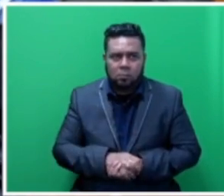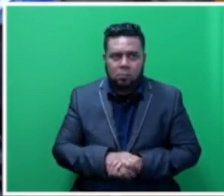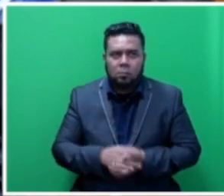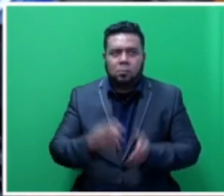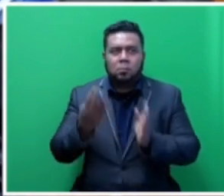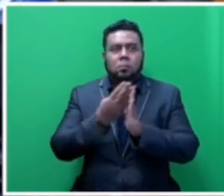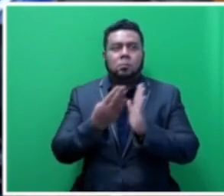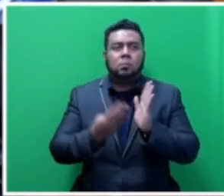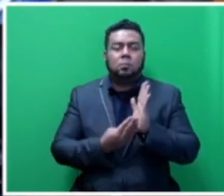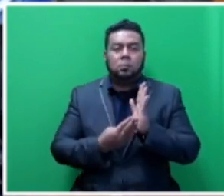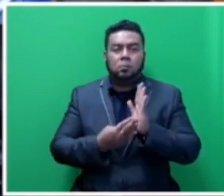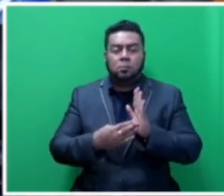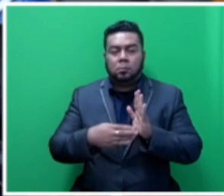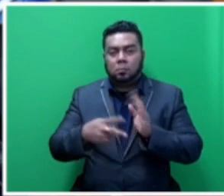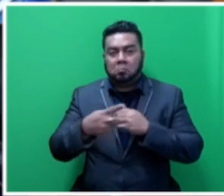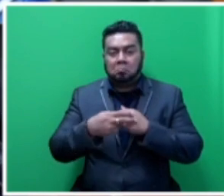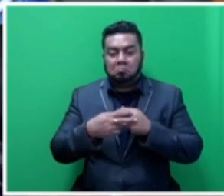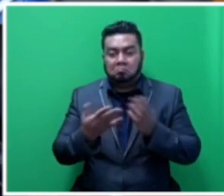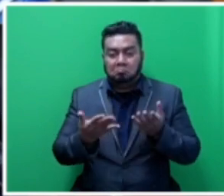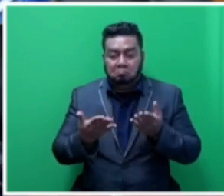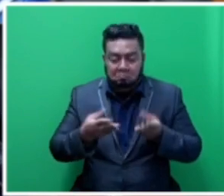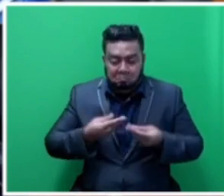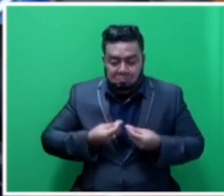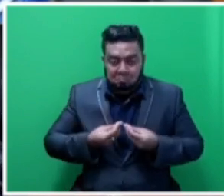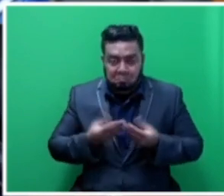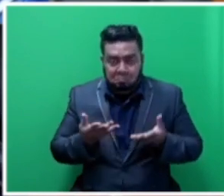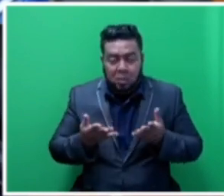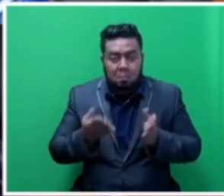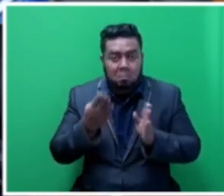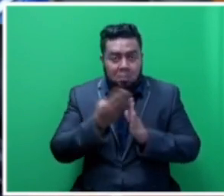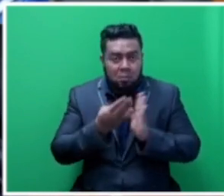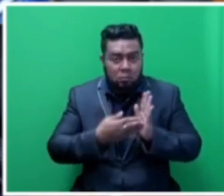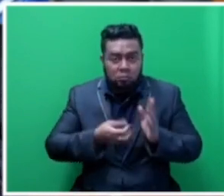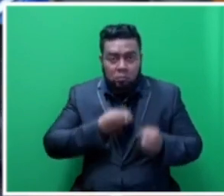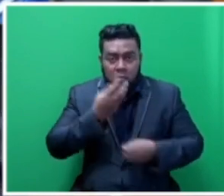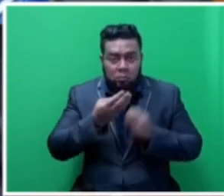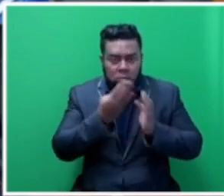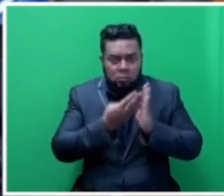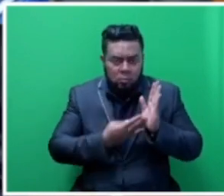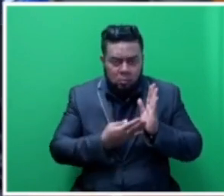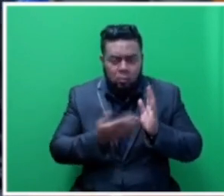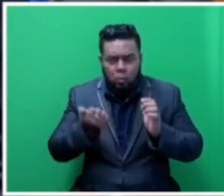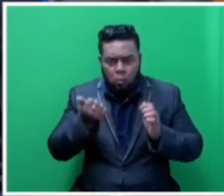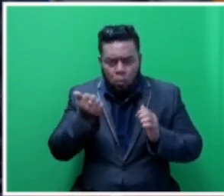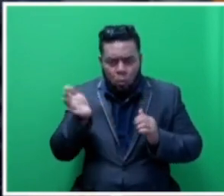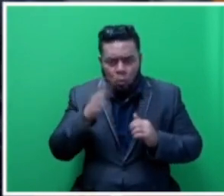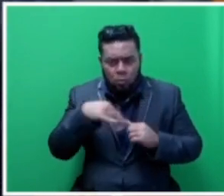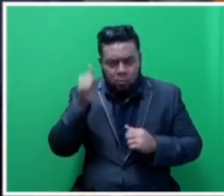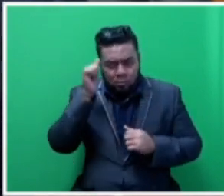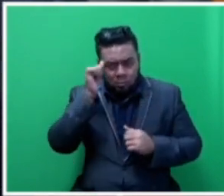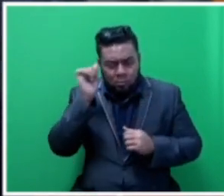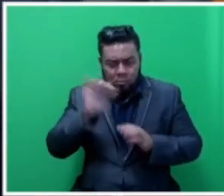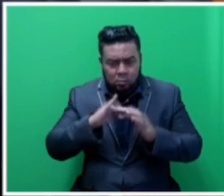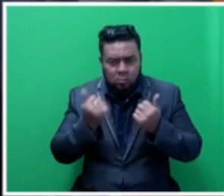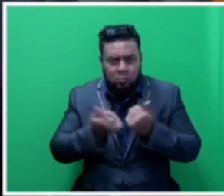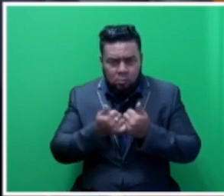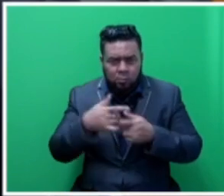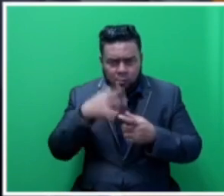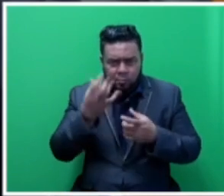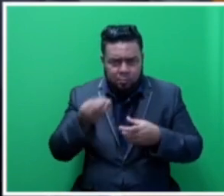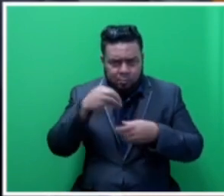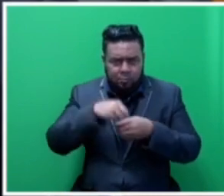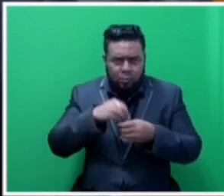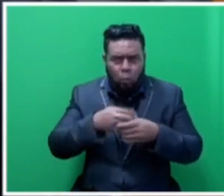budget address. And we all agree that we've just gone through a crisis due to